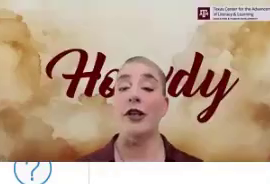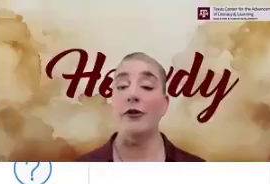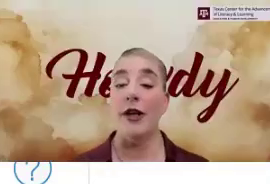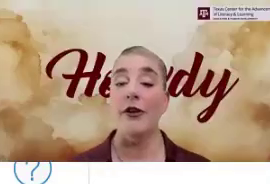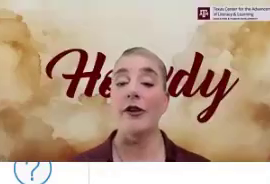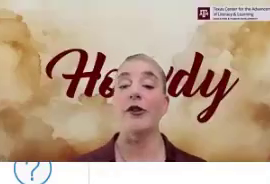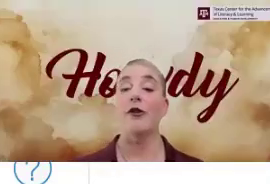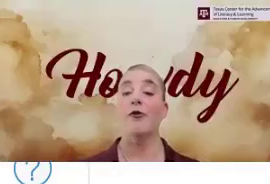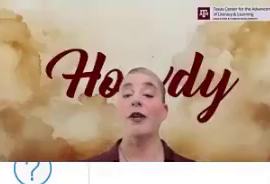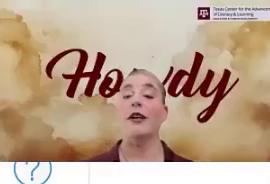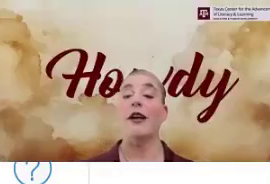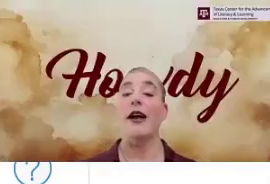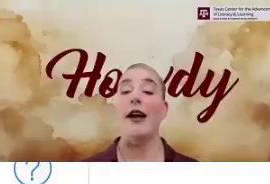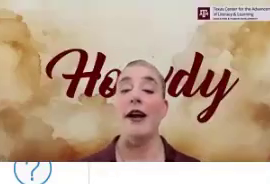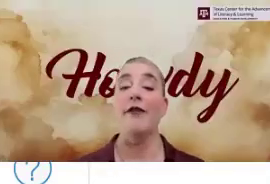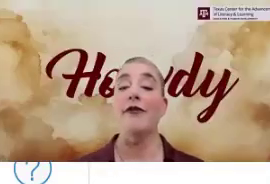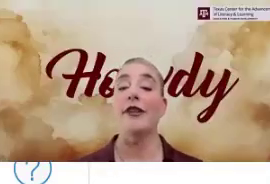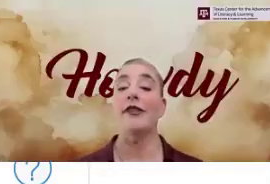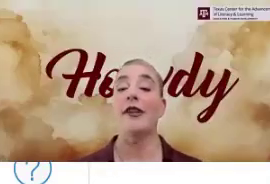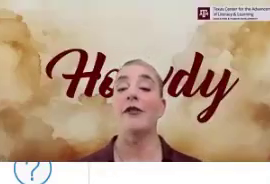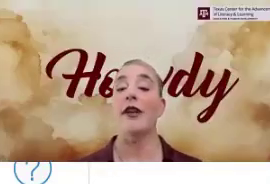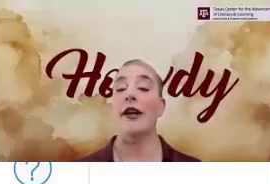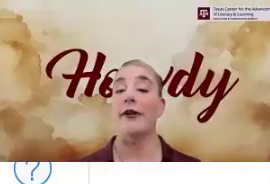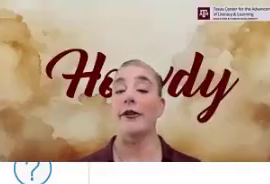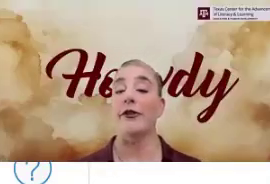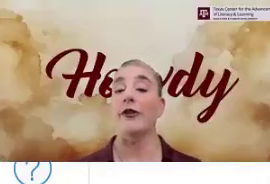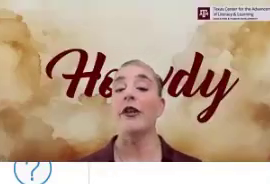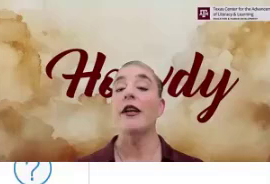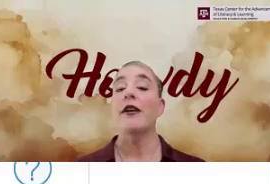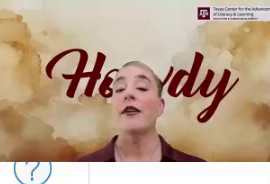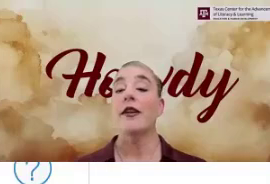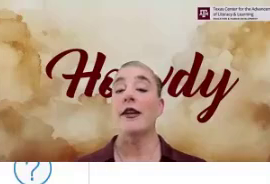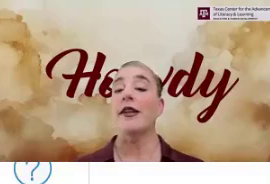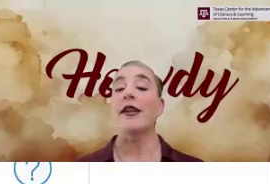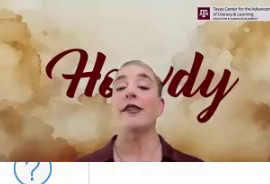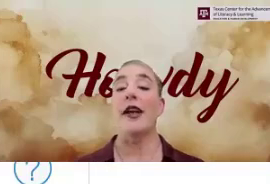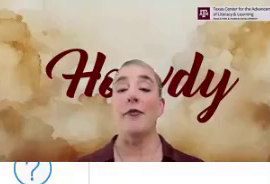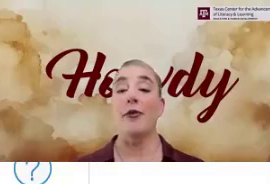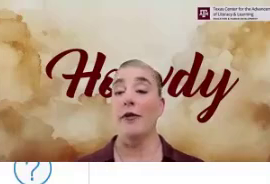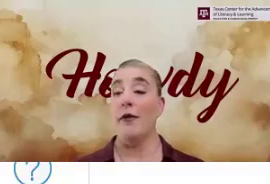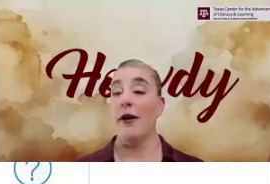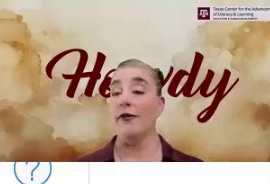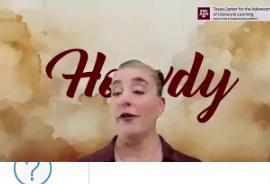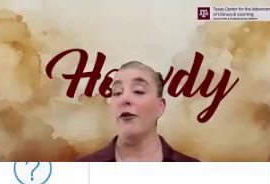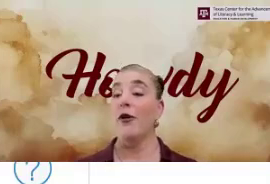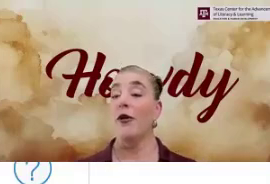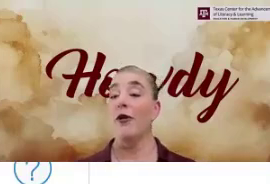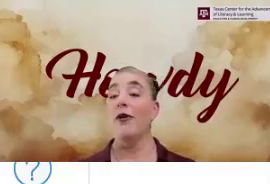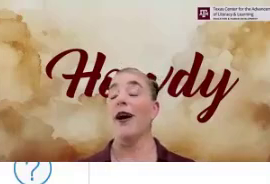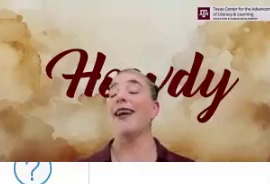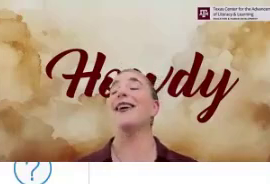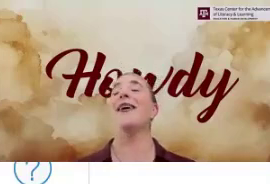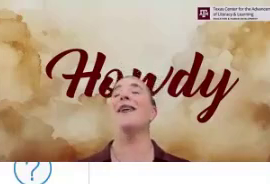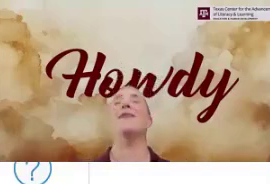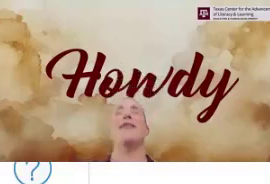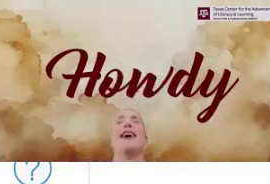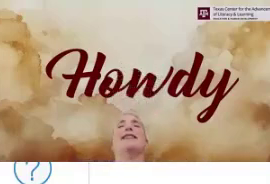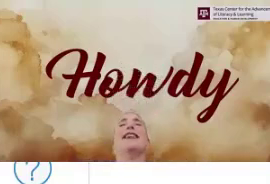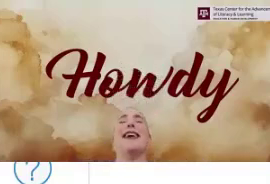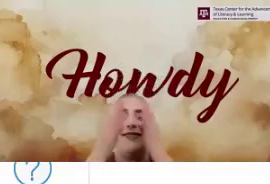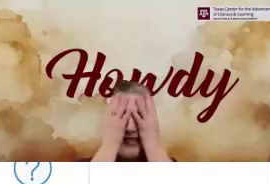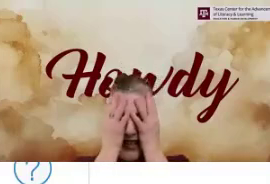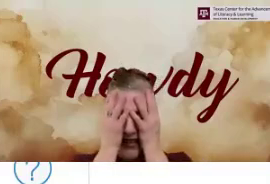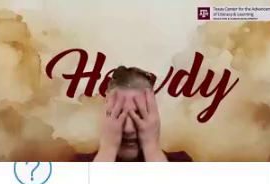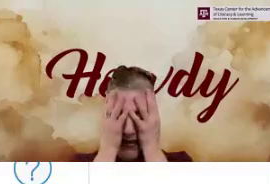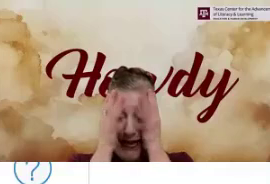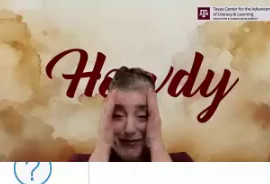because the screen reader is going to read every single character in the example above. So, Yeah. I know